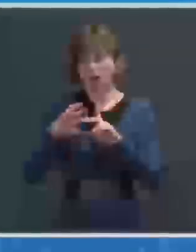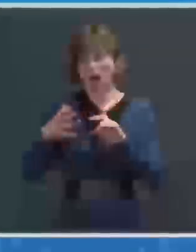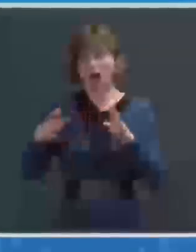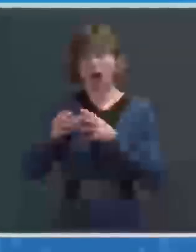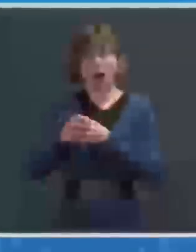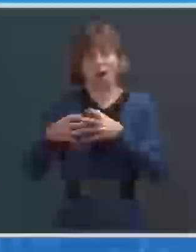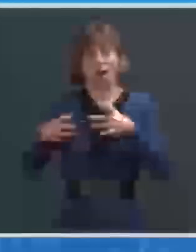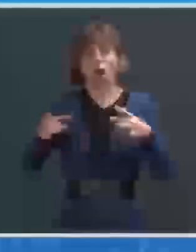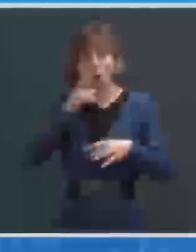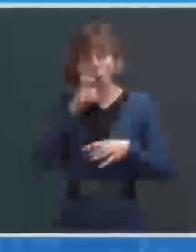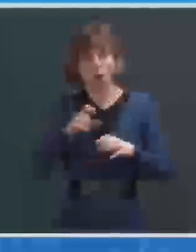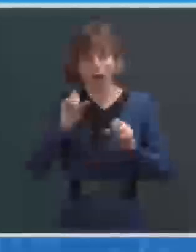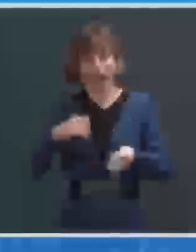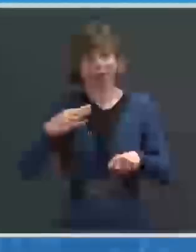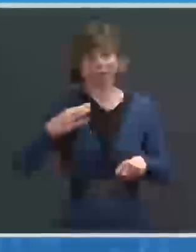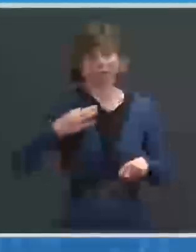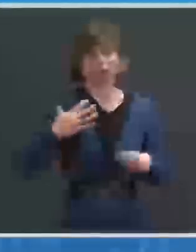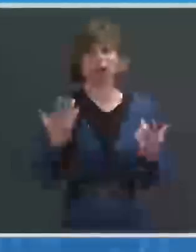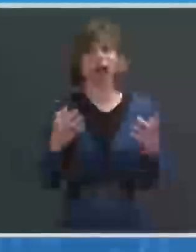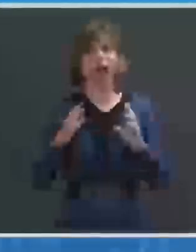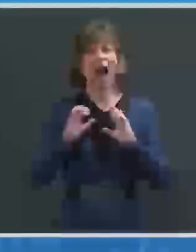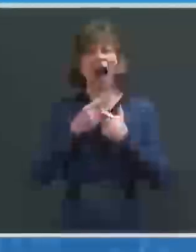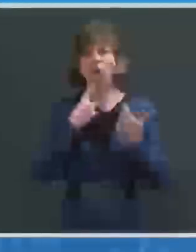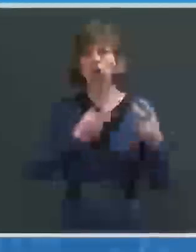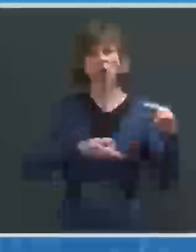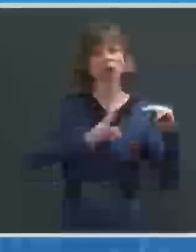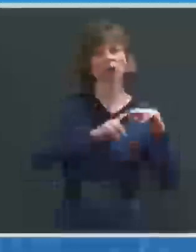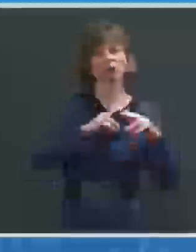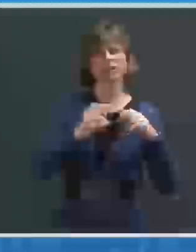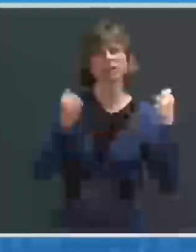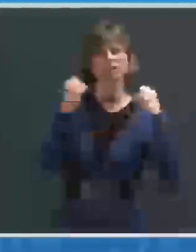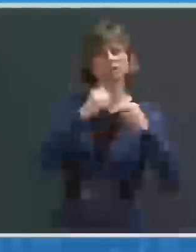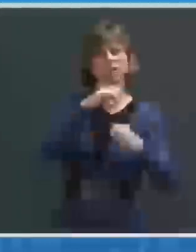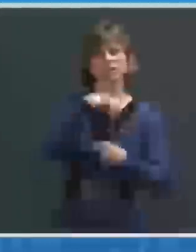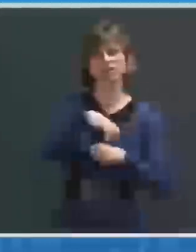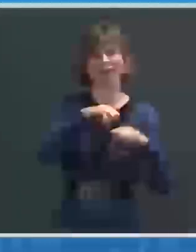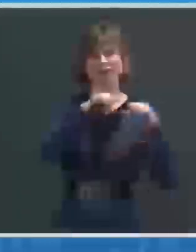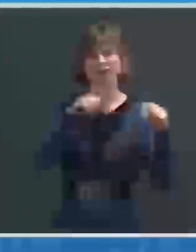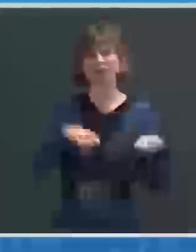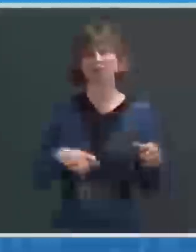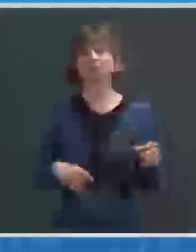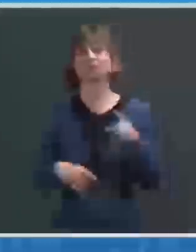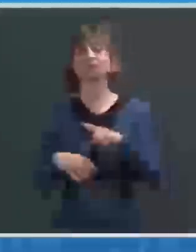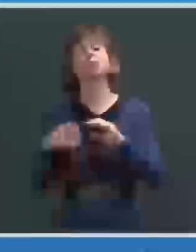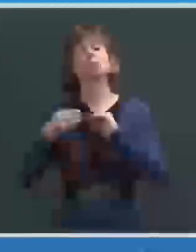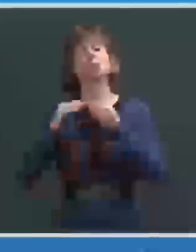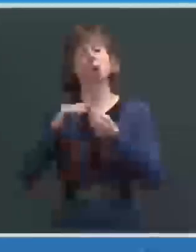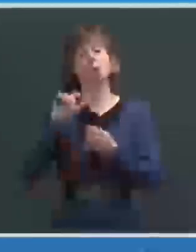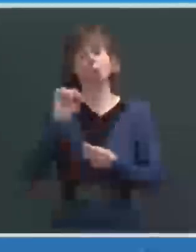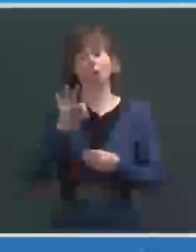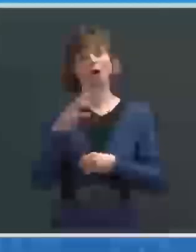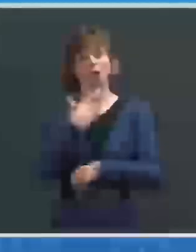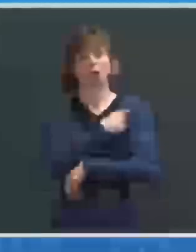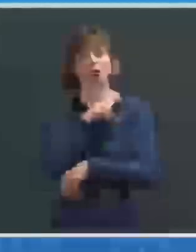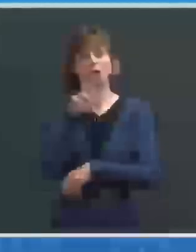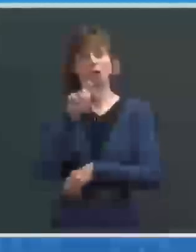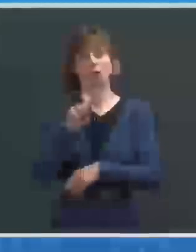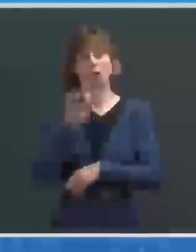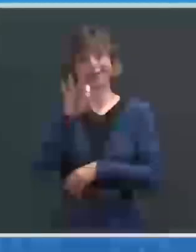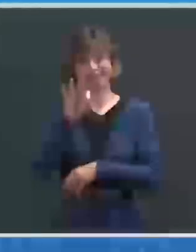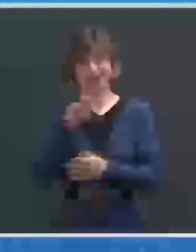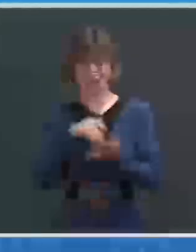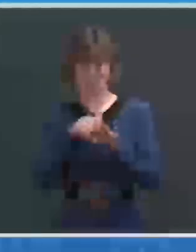you doing to strengthen it? So the number of doses is 3.9 million. So that was the